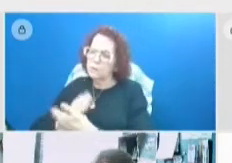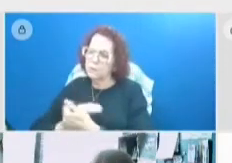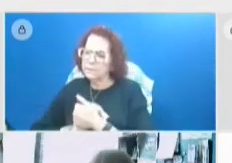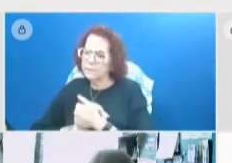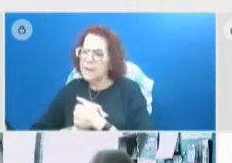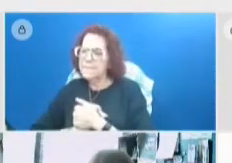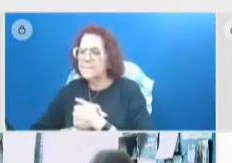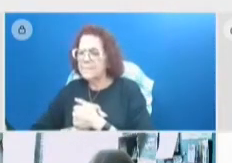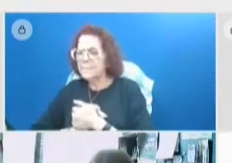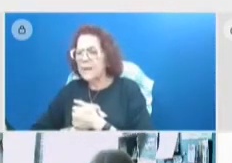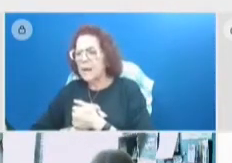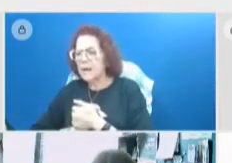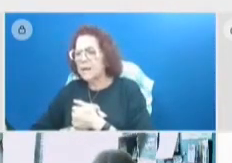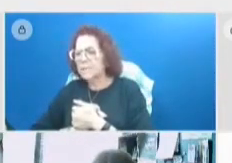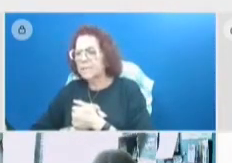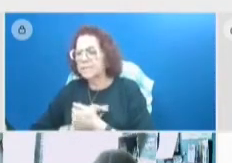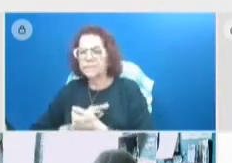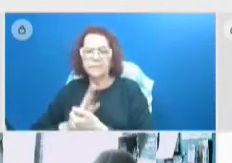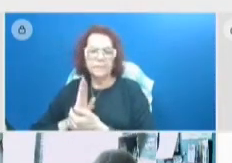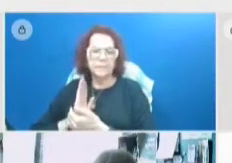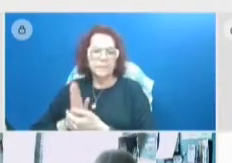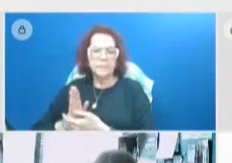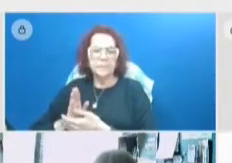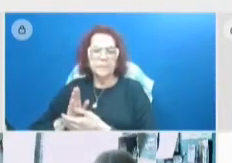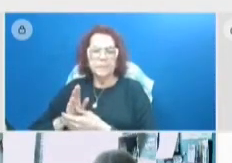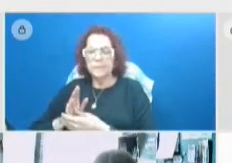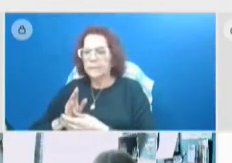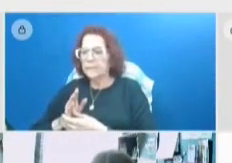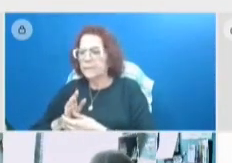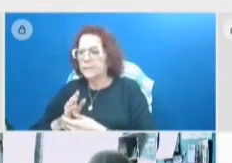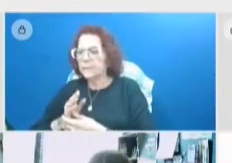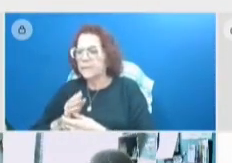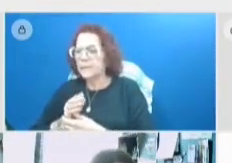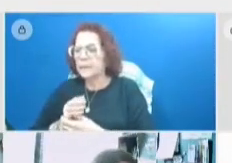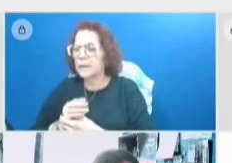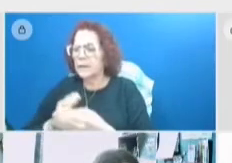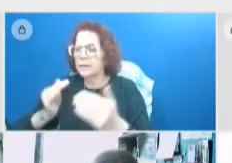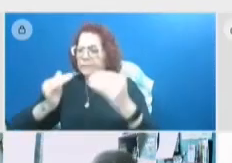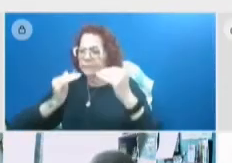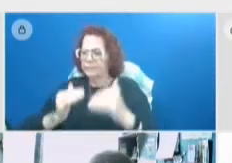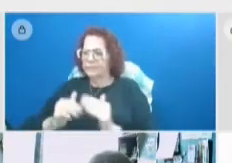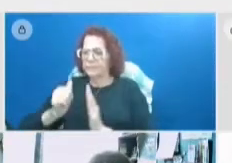All right, then the next item on the agenda was Resolution